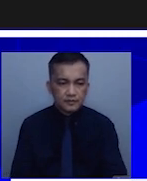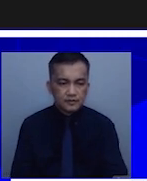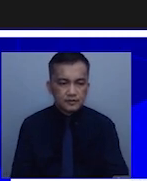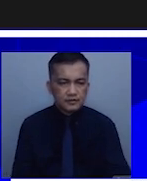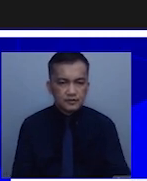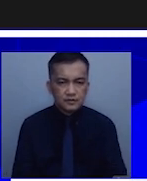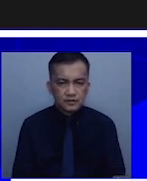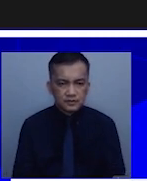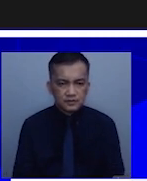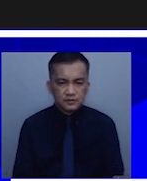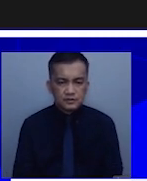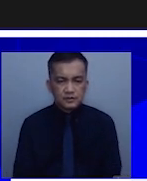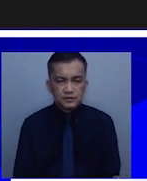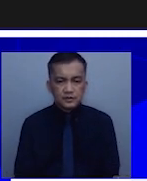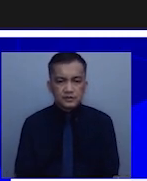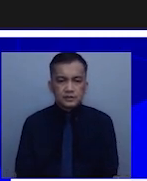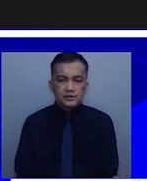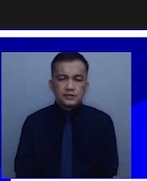Okay.